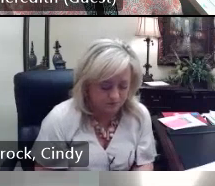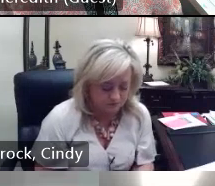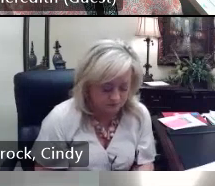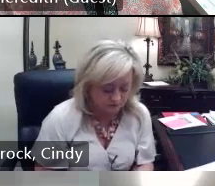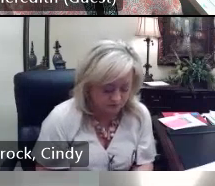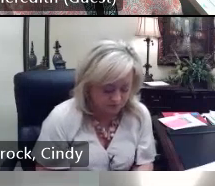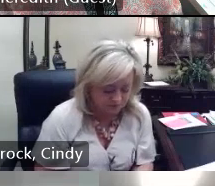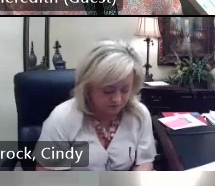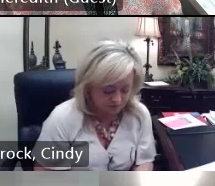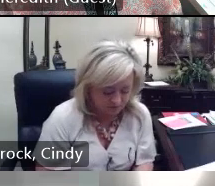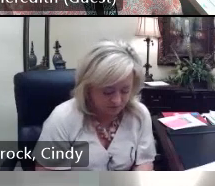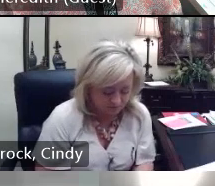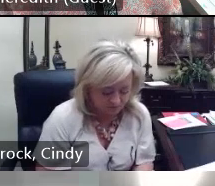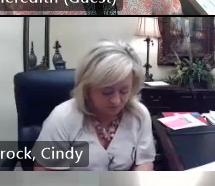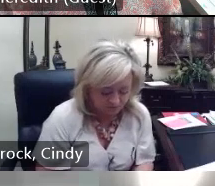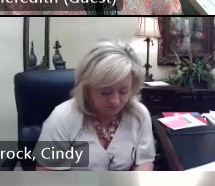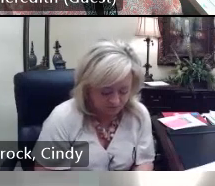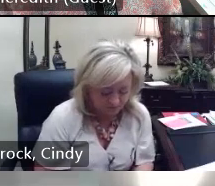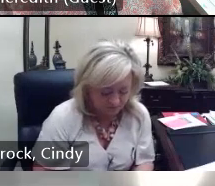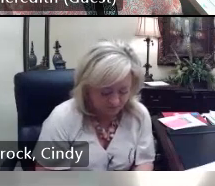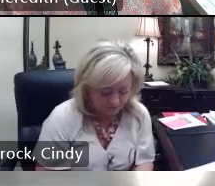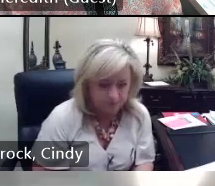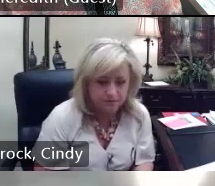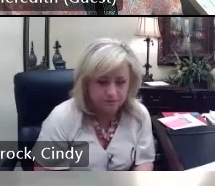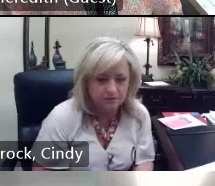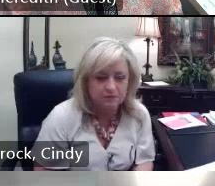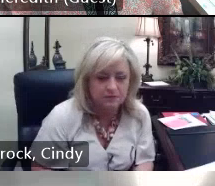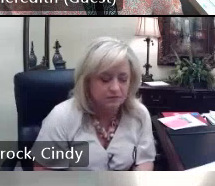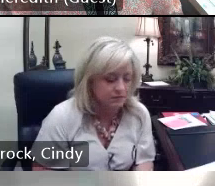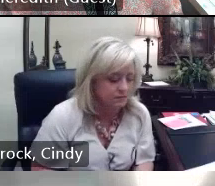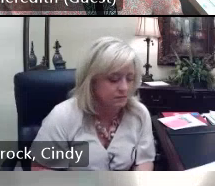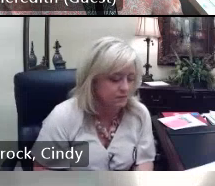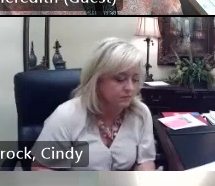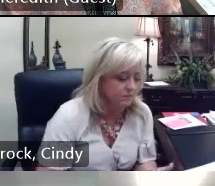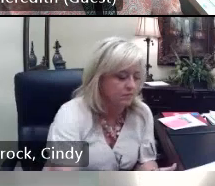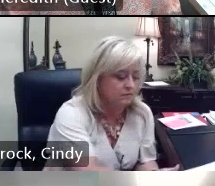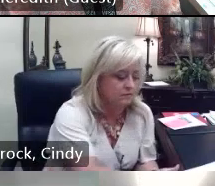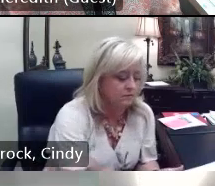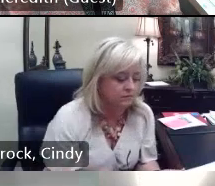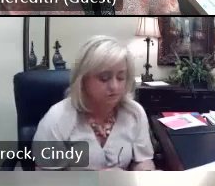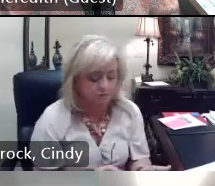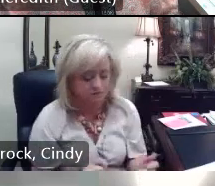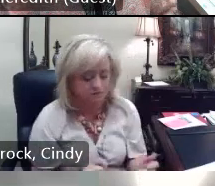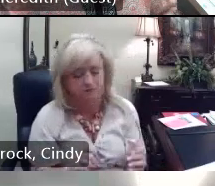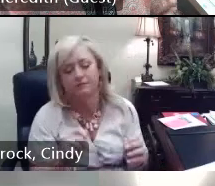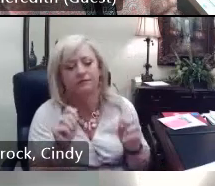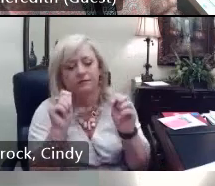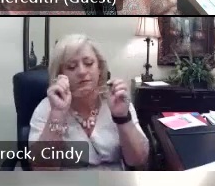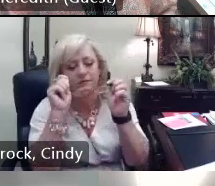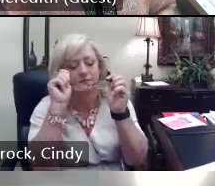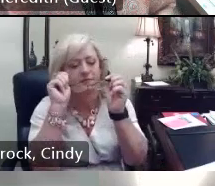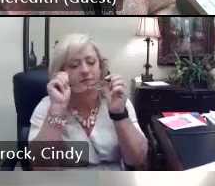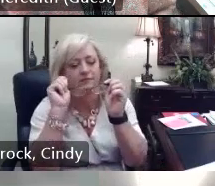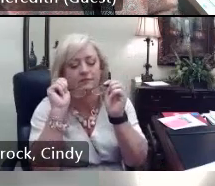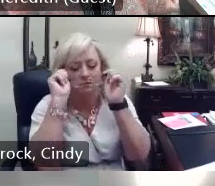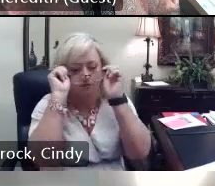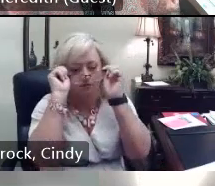that students have that we can tie back to their education and make sure that as we're thinking through how to spend the funds, that those are educationally related.